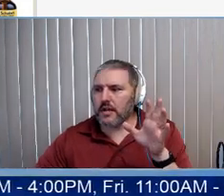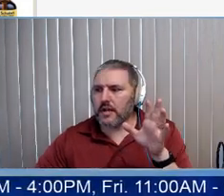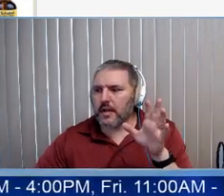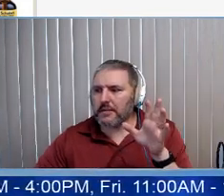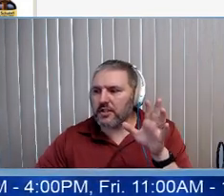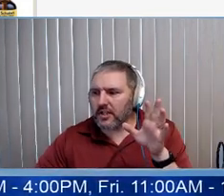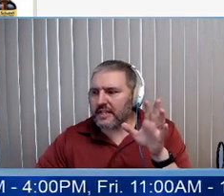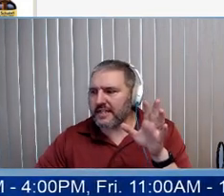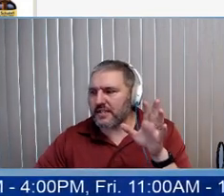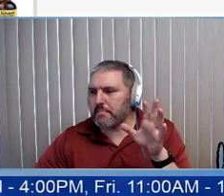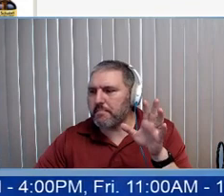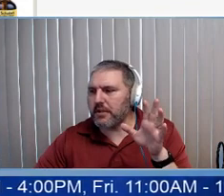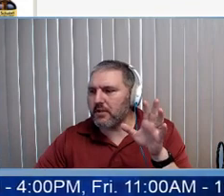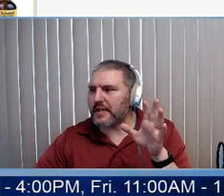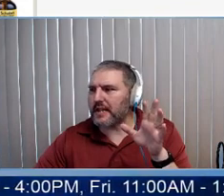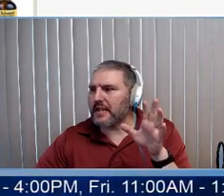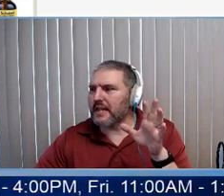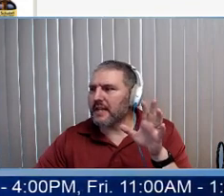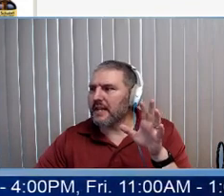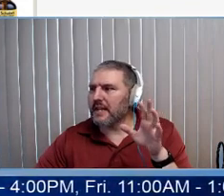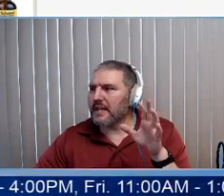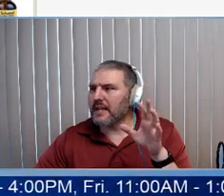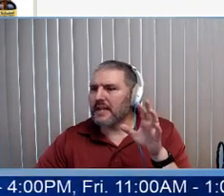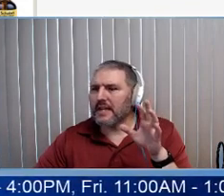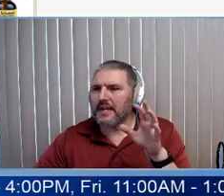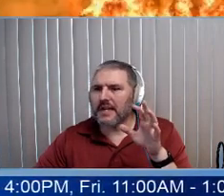burn. I mean, look at this building.